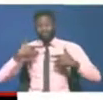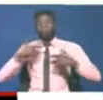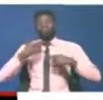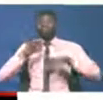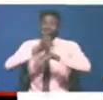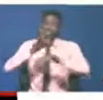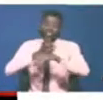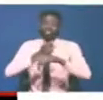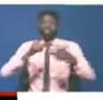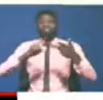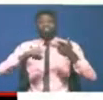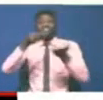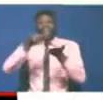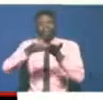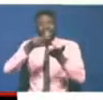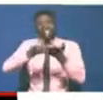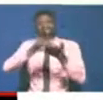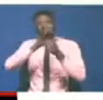abuse.